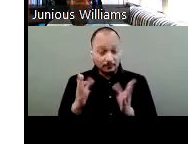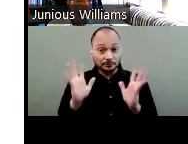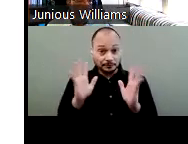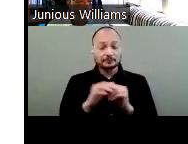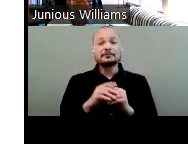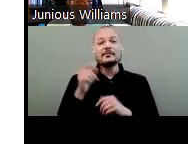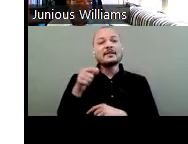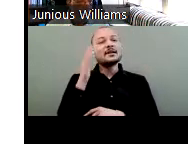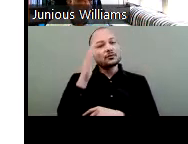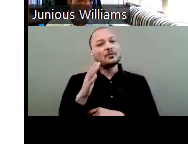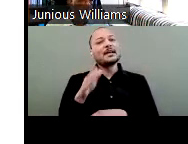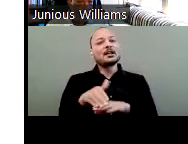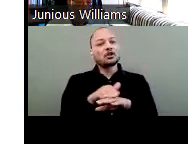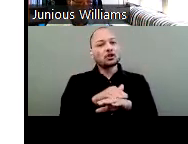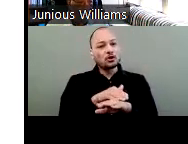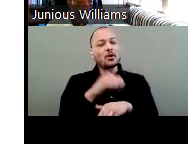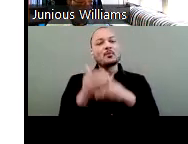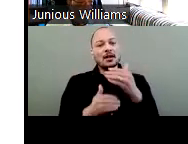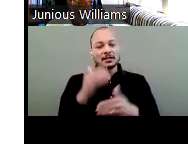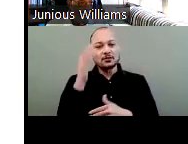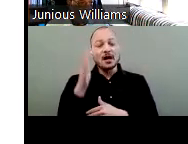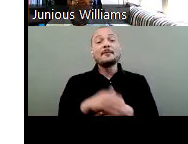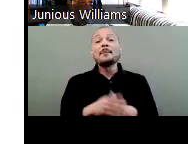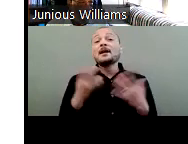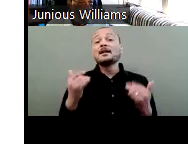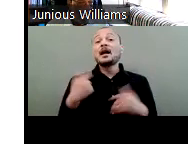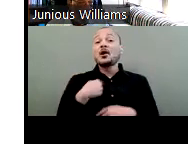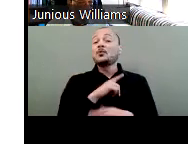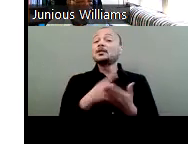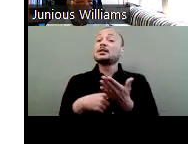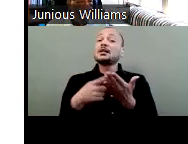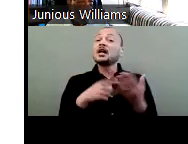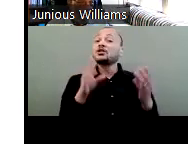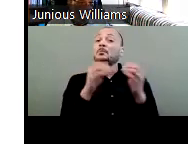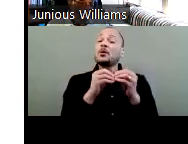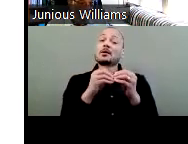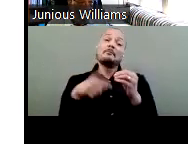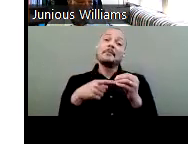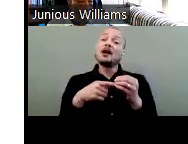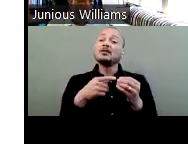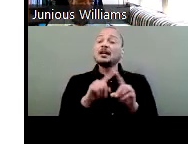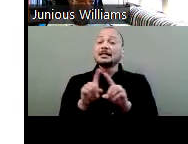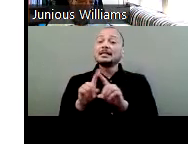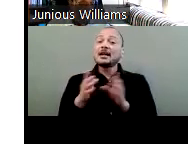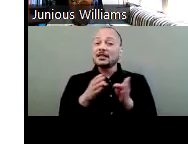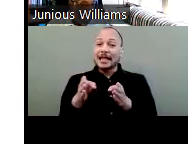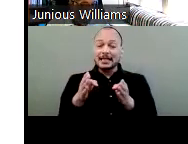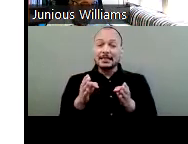a somewhat slower process. Now, we'll talk a little bit about a couple of techniques,